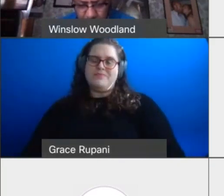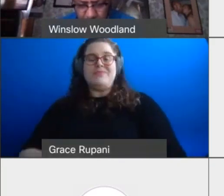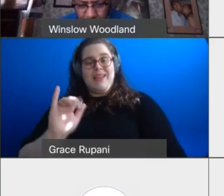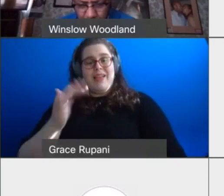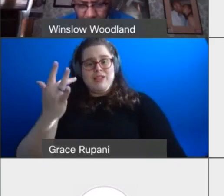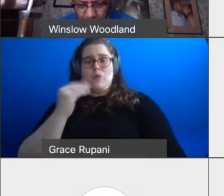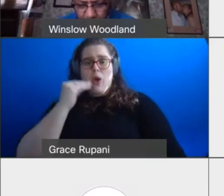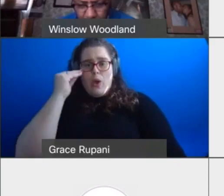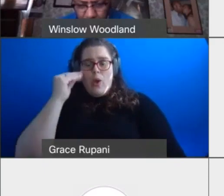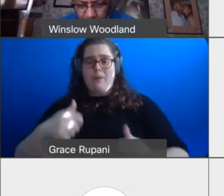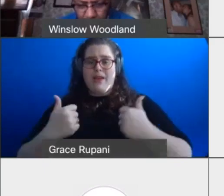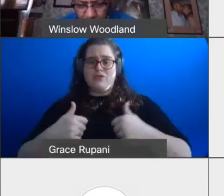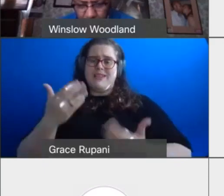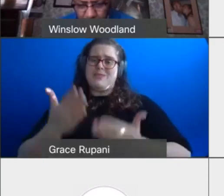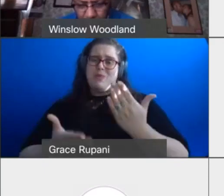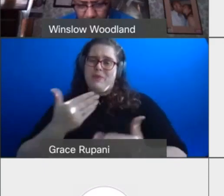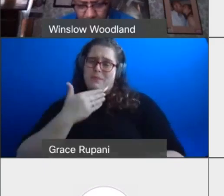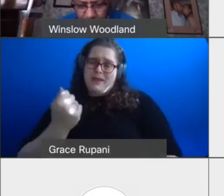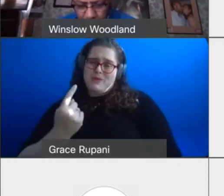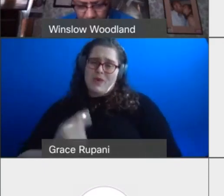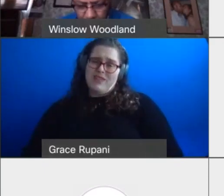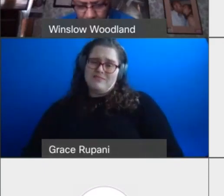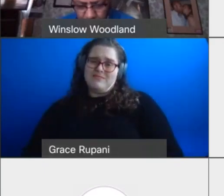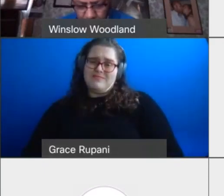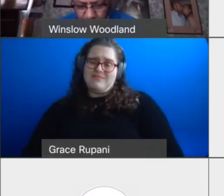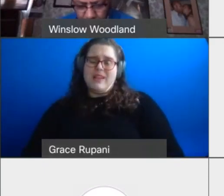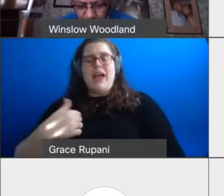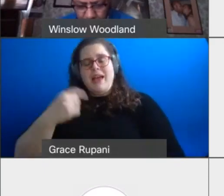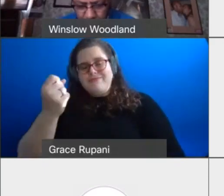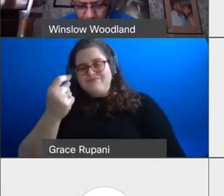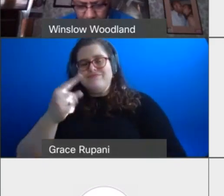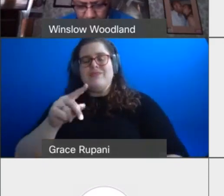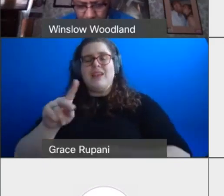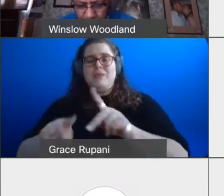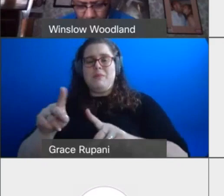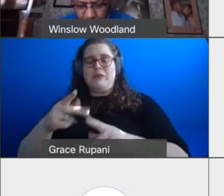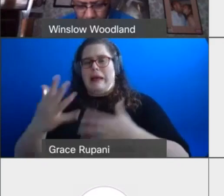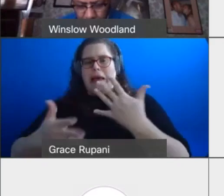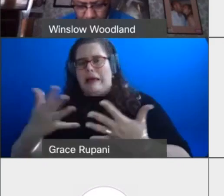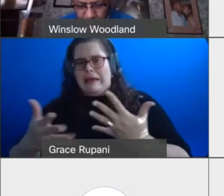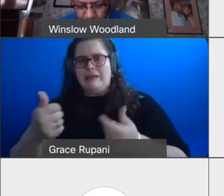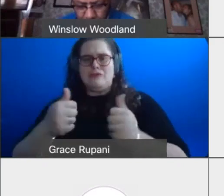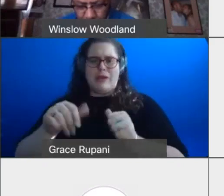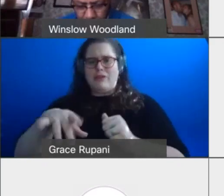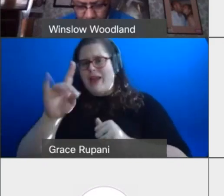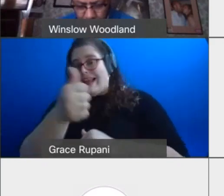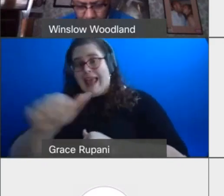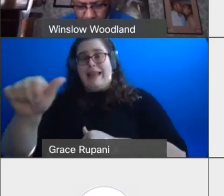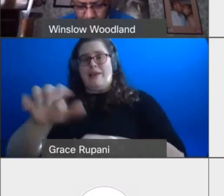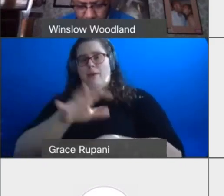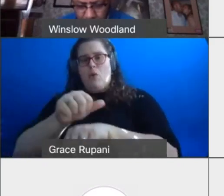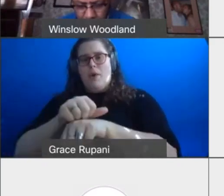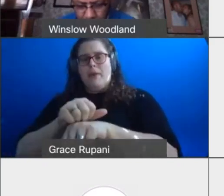probably the best one to put in. I understand that people are kind of scrambling to just get an appointment, but I